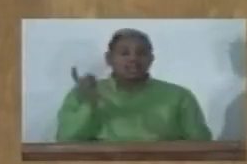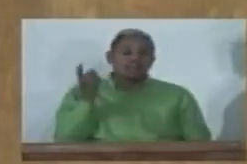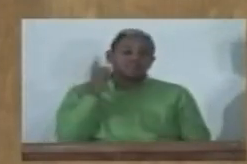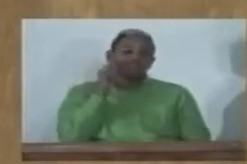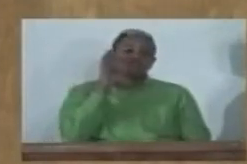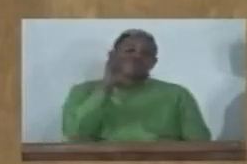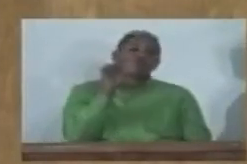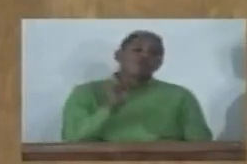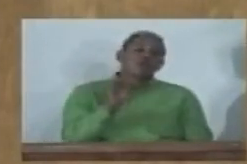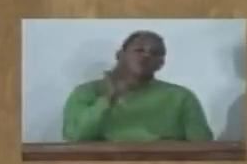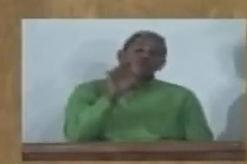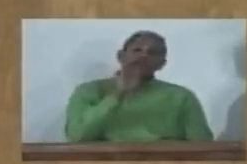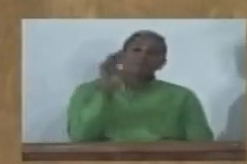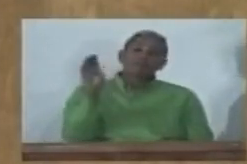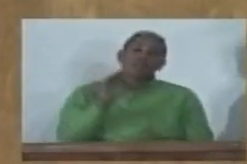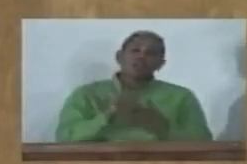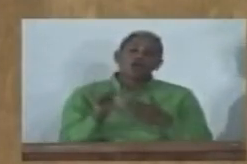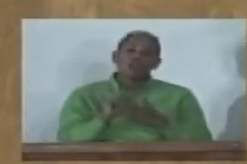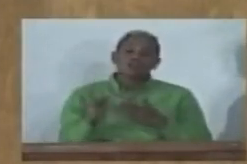$4.3 billion